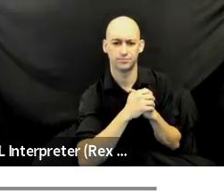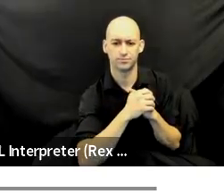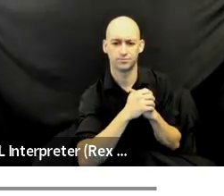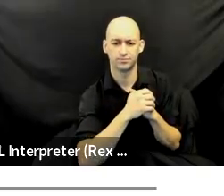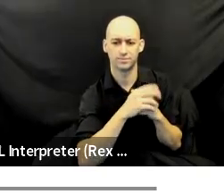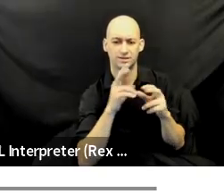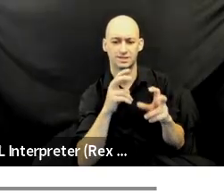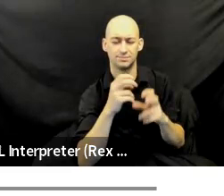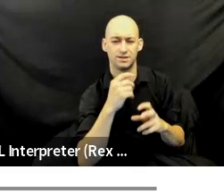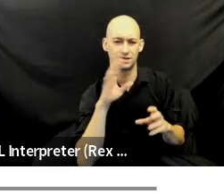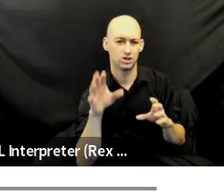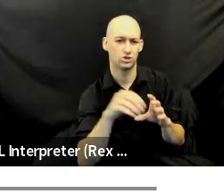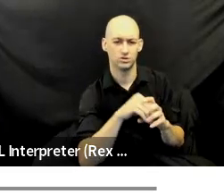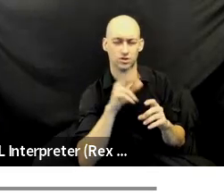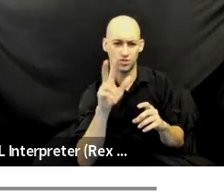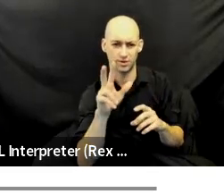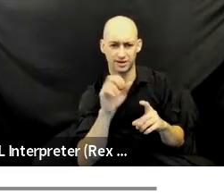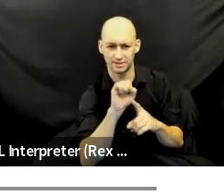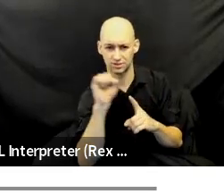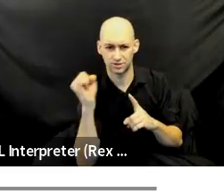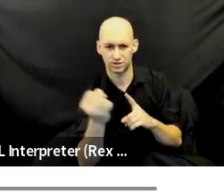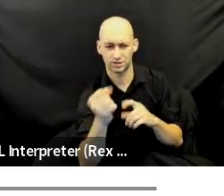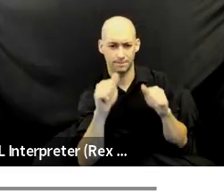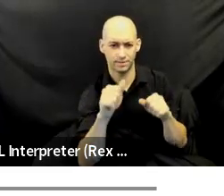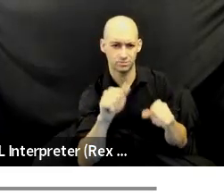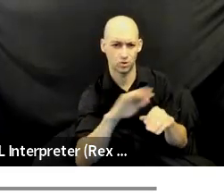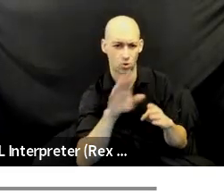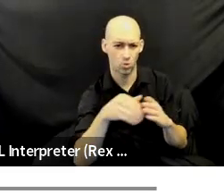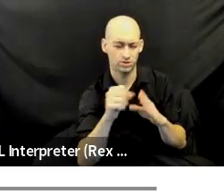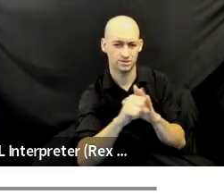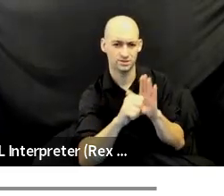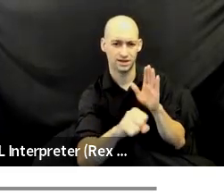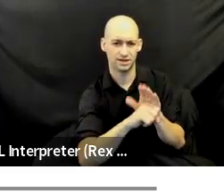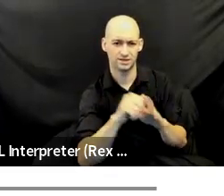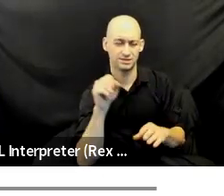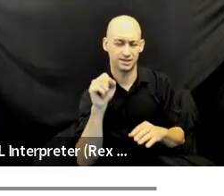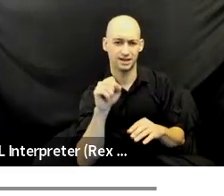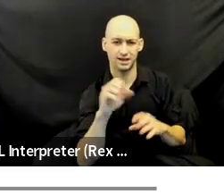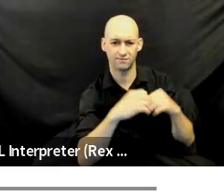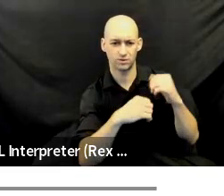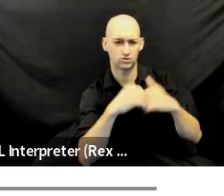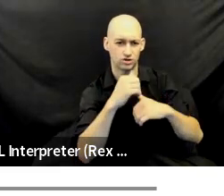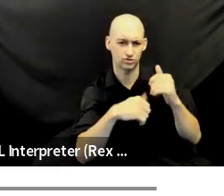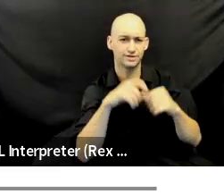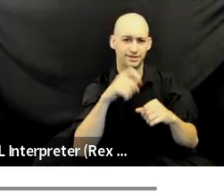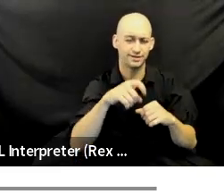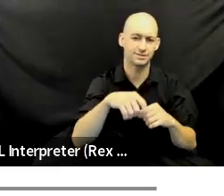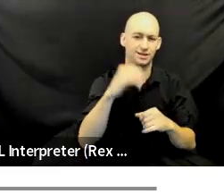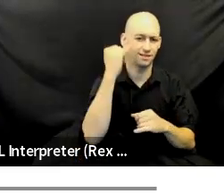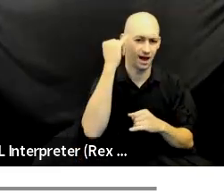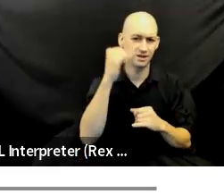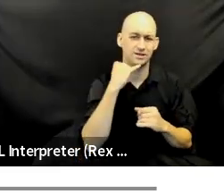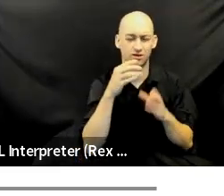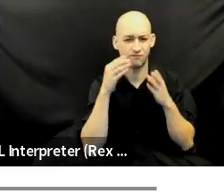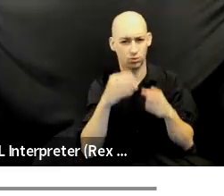The assessment also includes 3 scenarios of potential statewide zero-emission infrastructure needs. It includes the idea of focusing